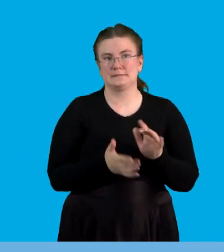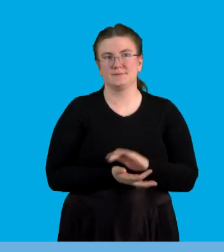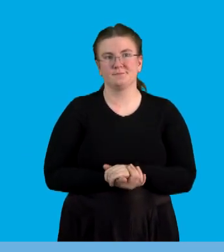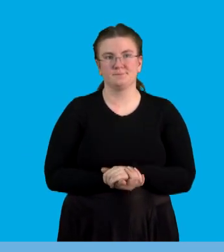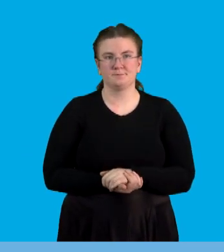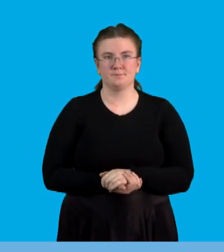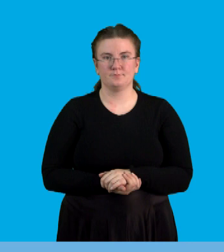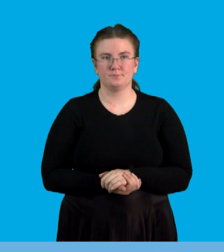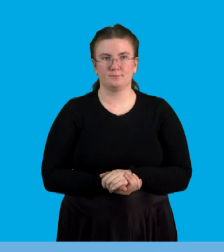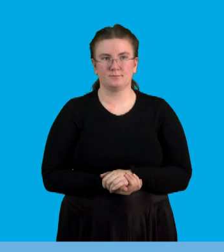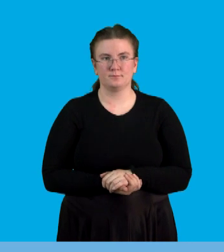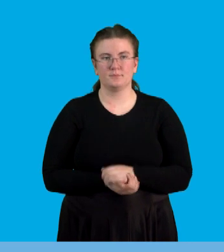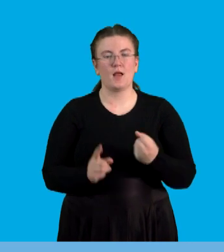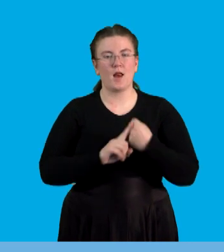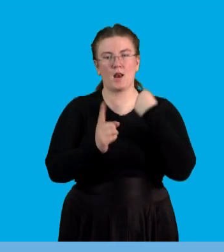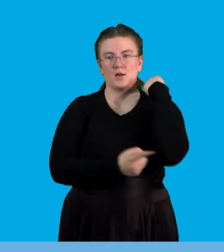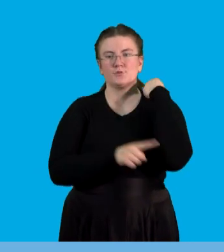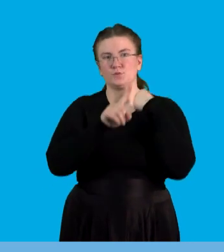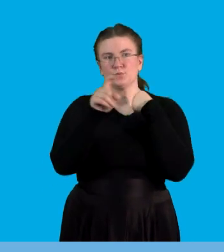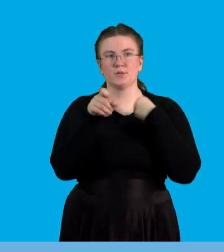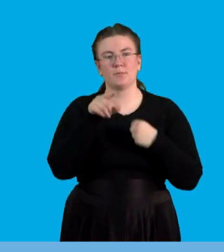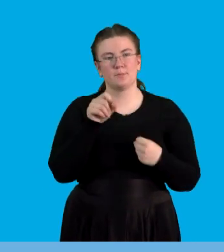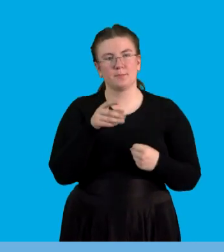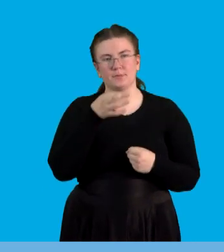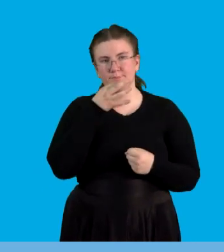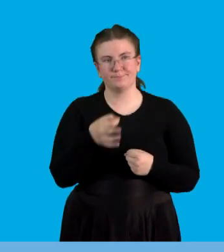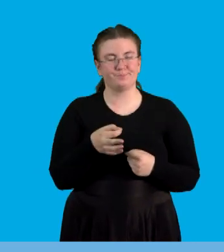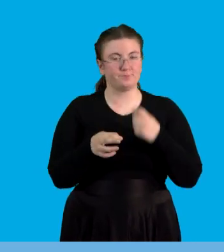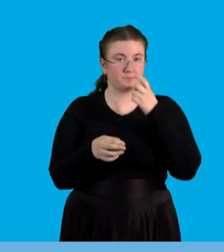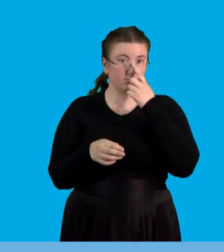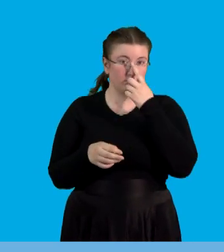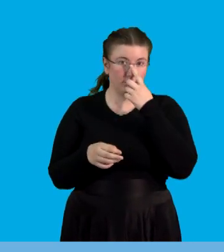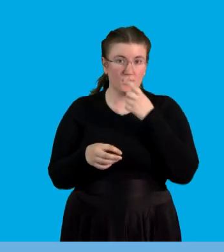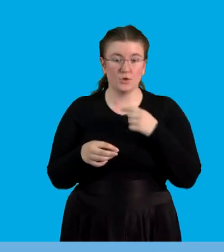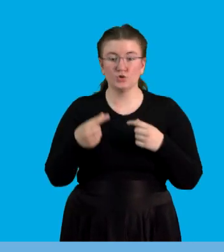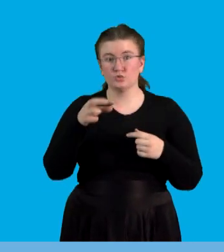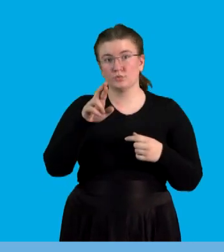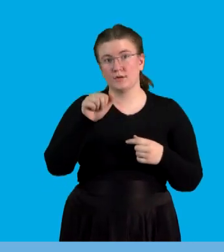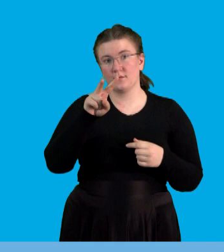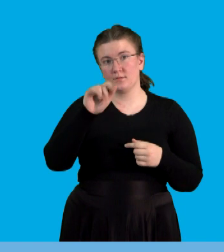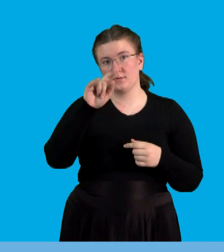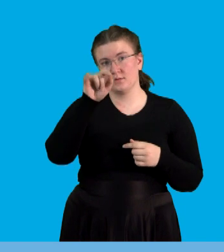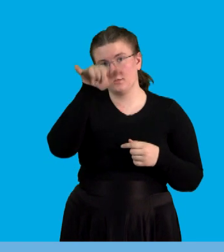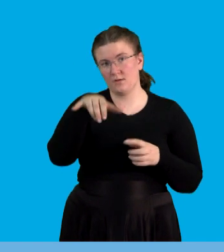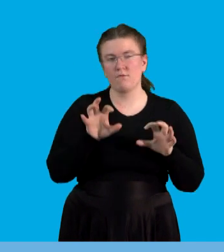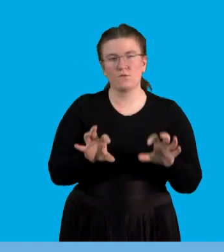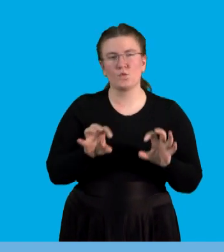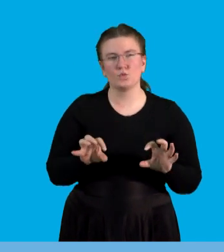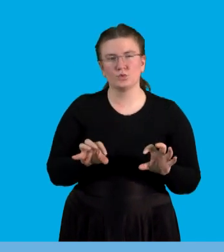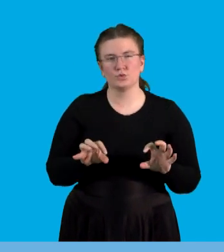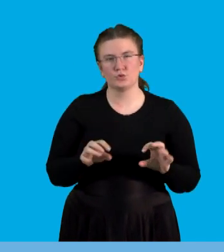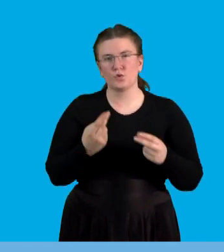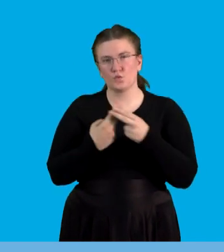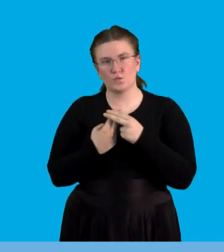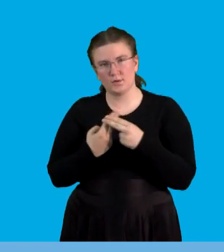in contact with each other. And our last question says, the correct unit for gravitational force is, remember,